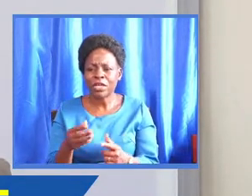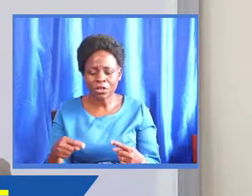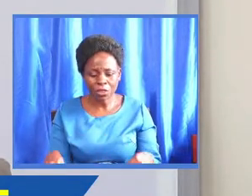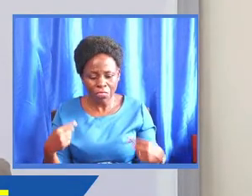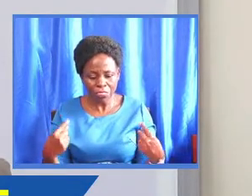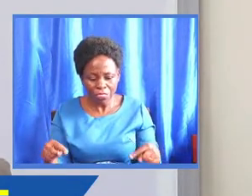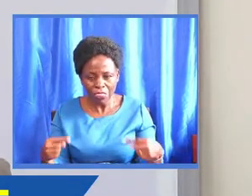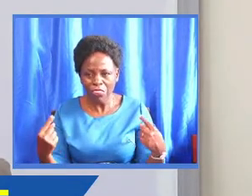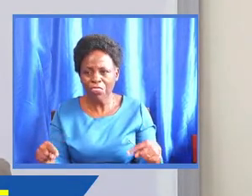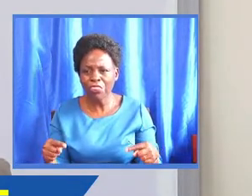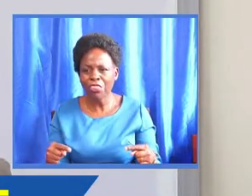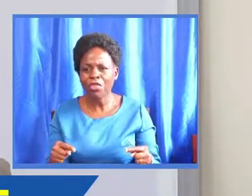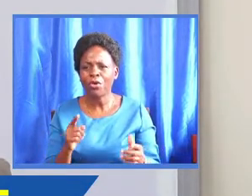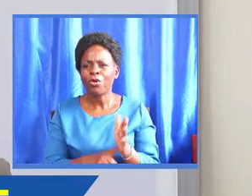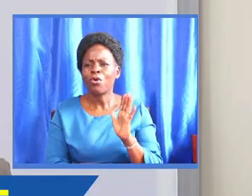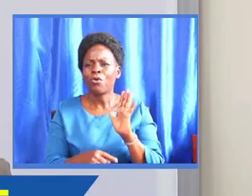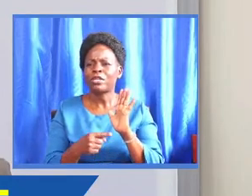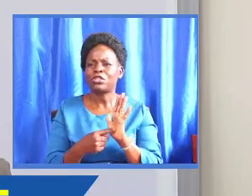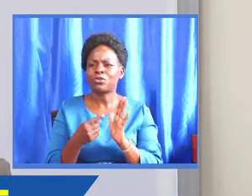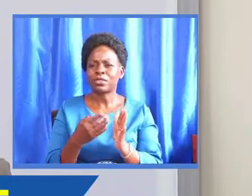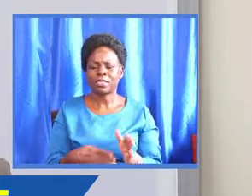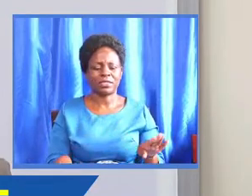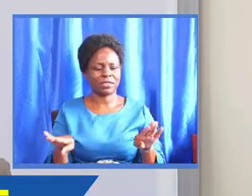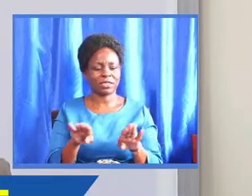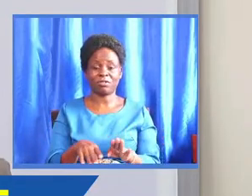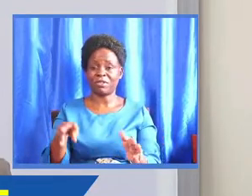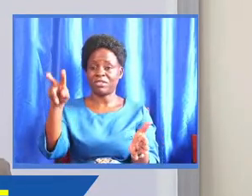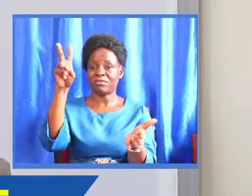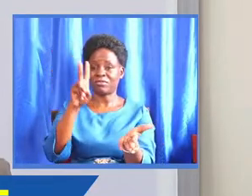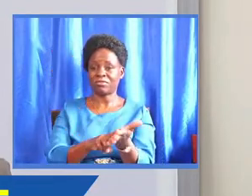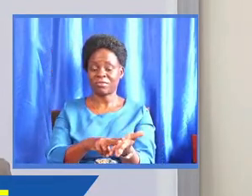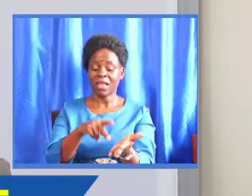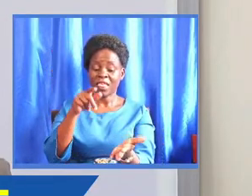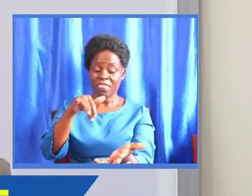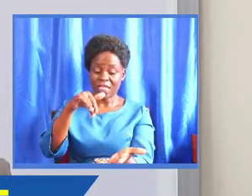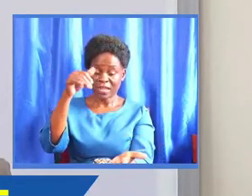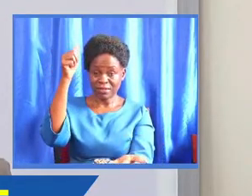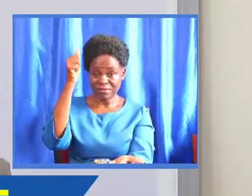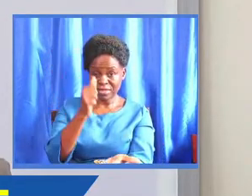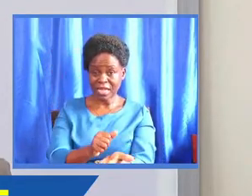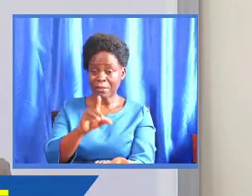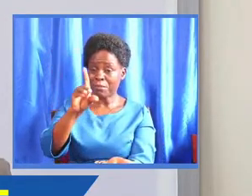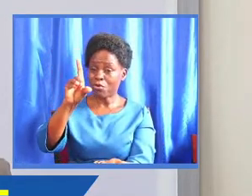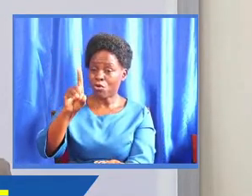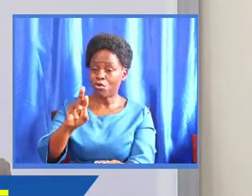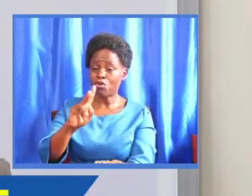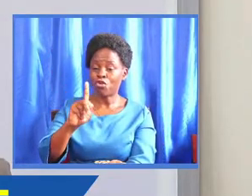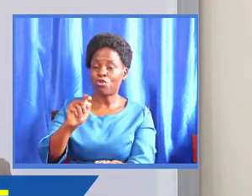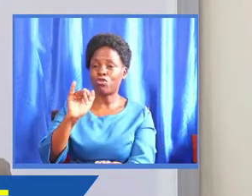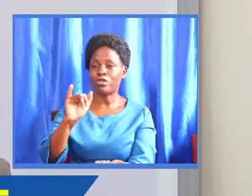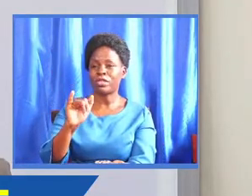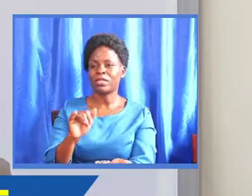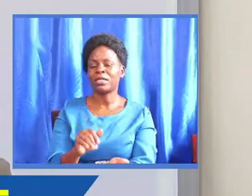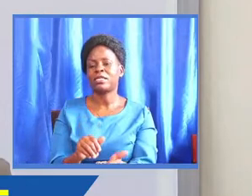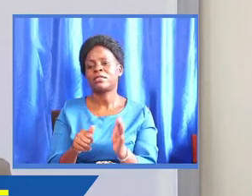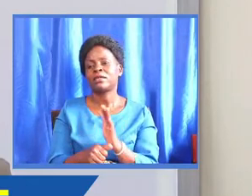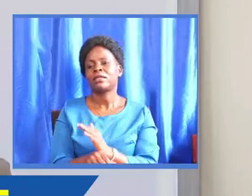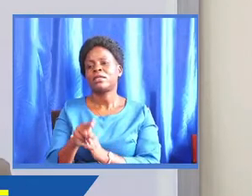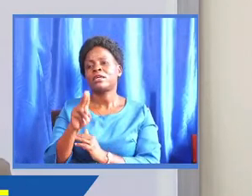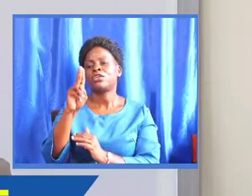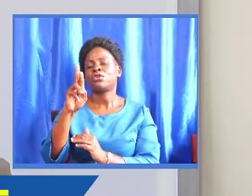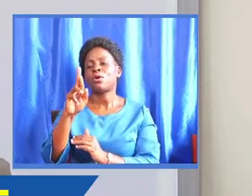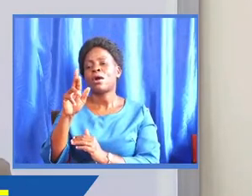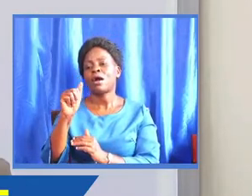of sorts, what shows that this agreement is authentic is the stamp duty that you pay. And it's another area that